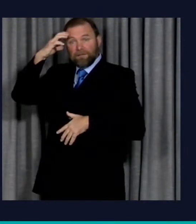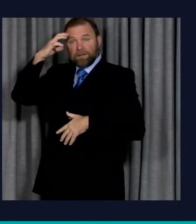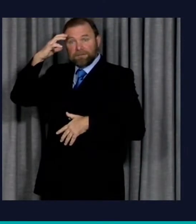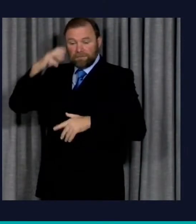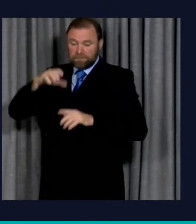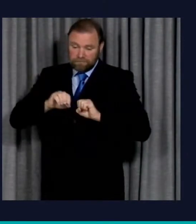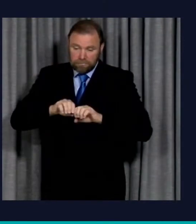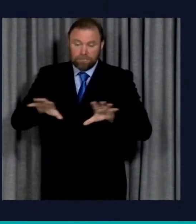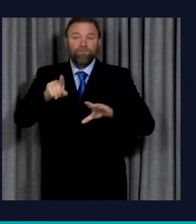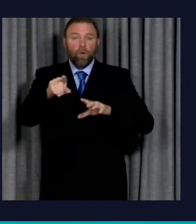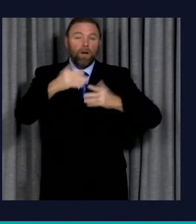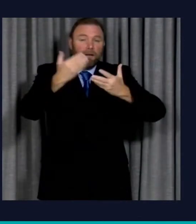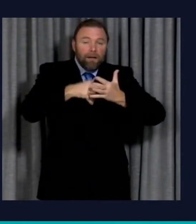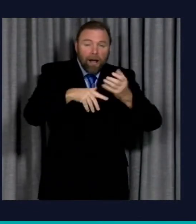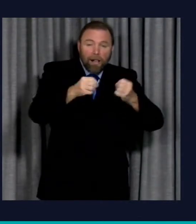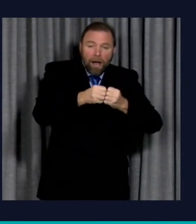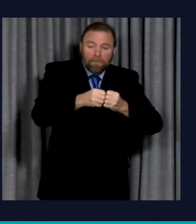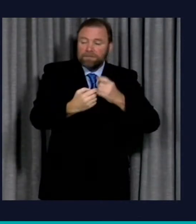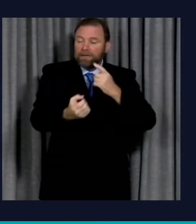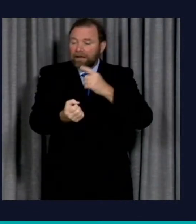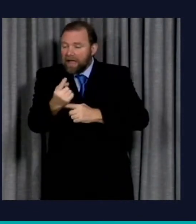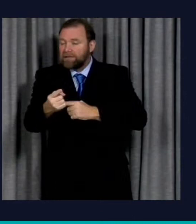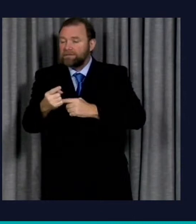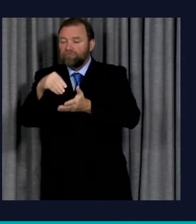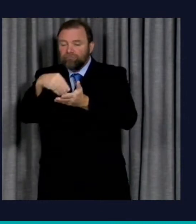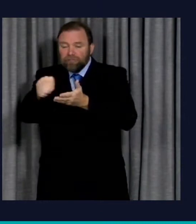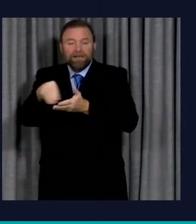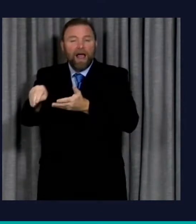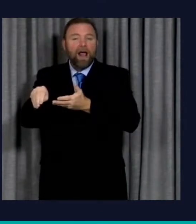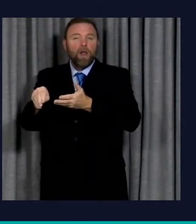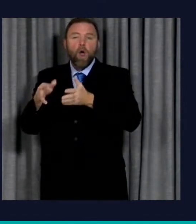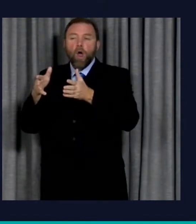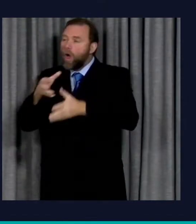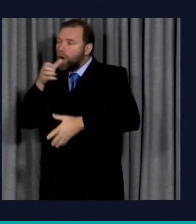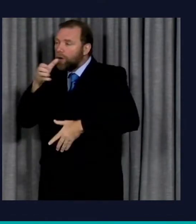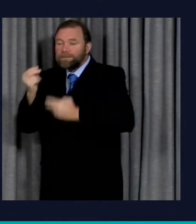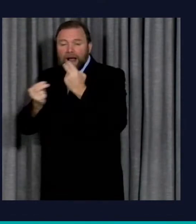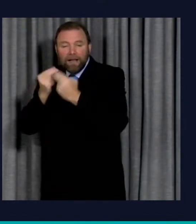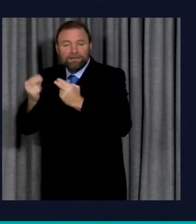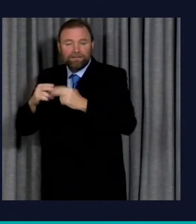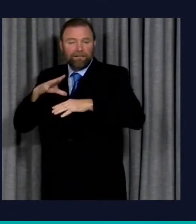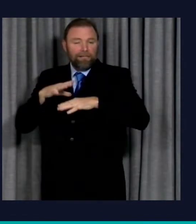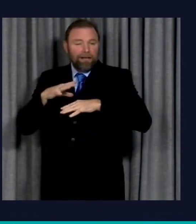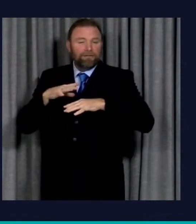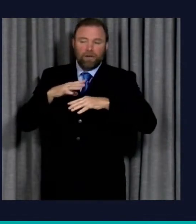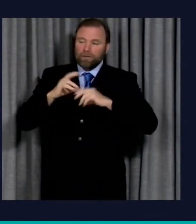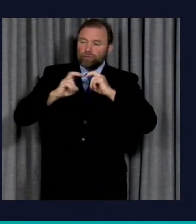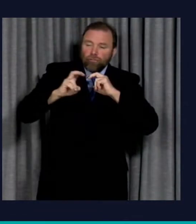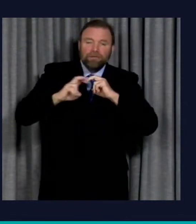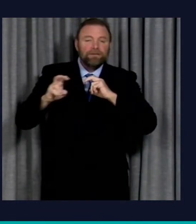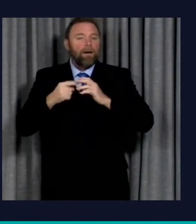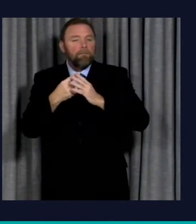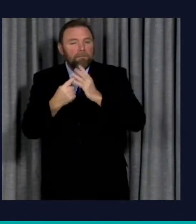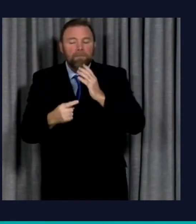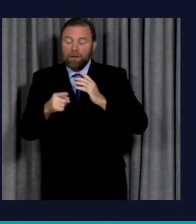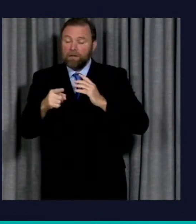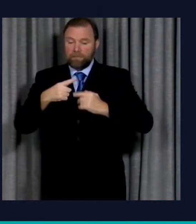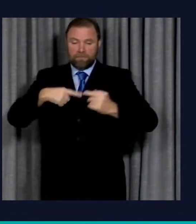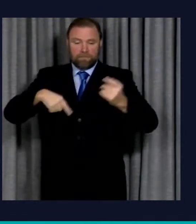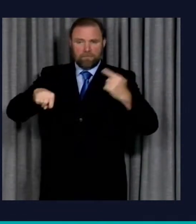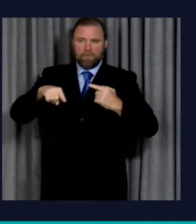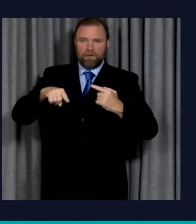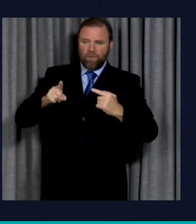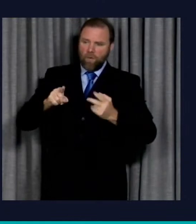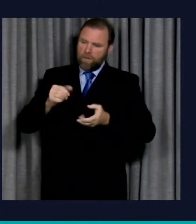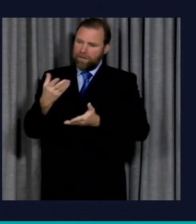nightclubs, events, retail, hospitality, leisure and tourism businesses affected by the move to Alert